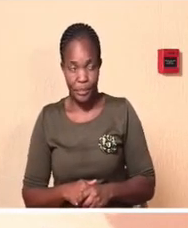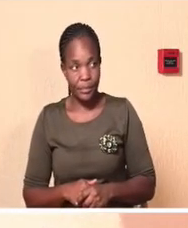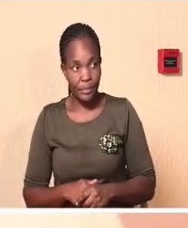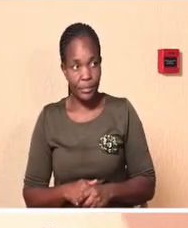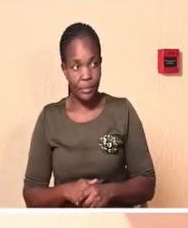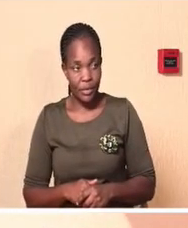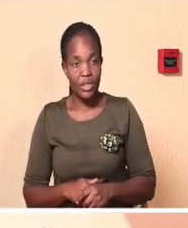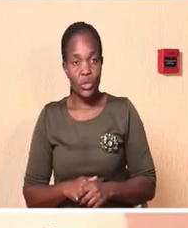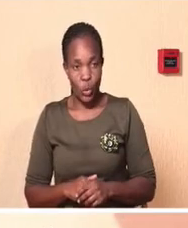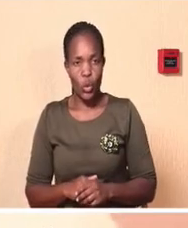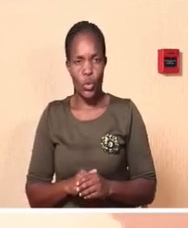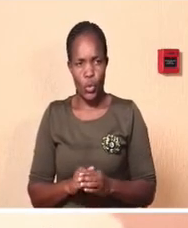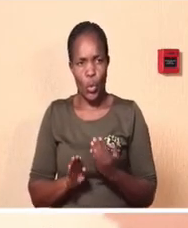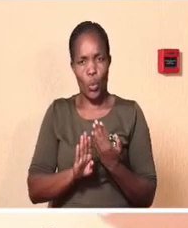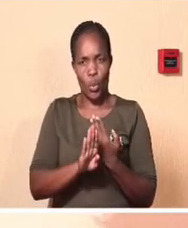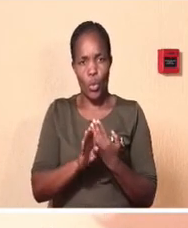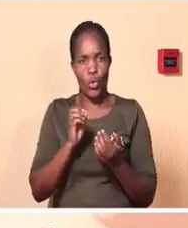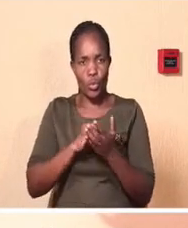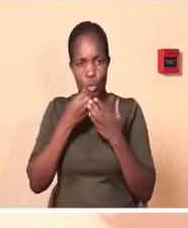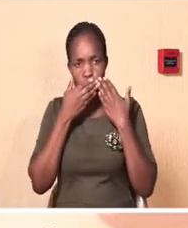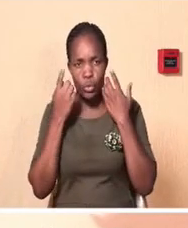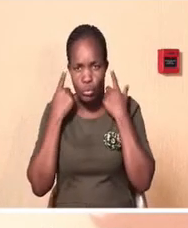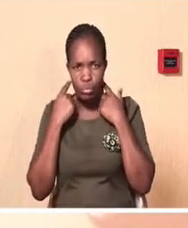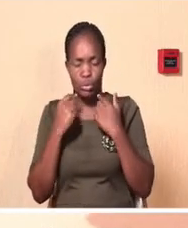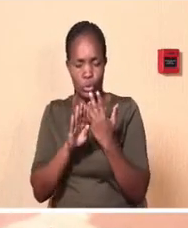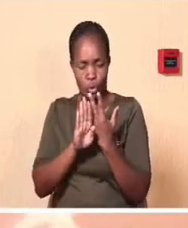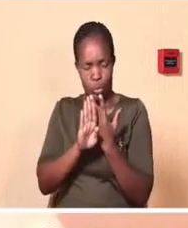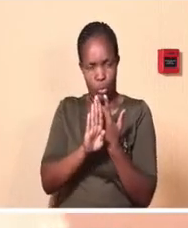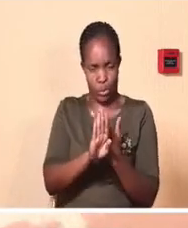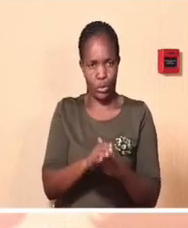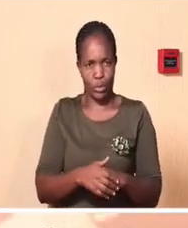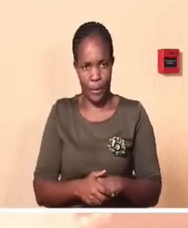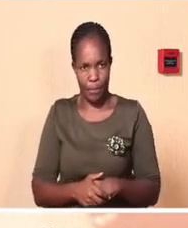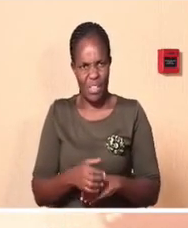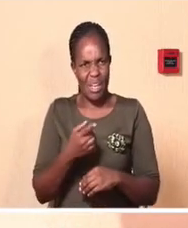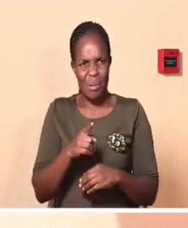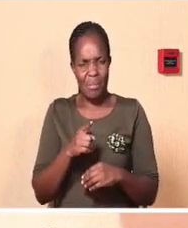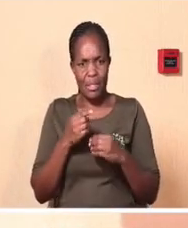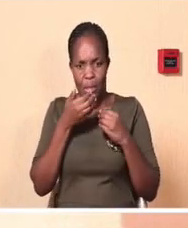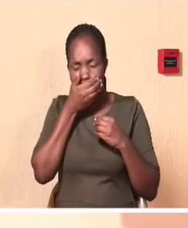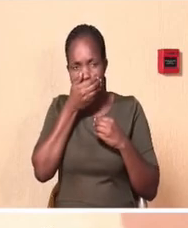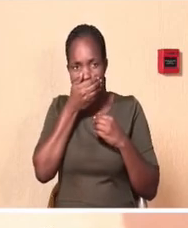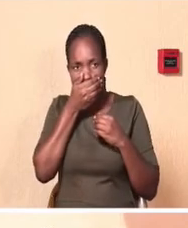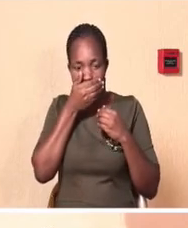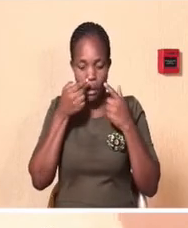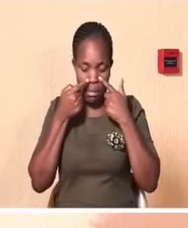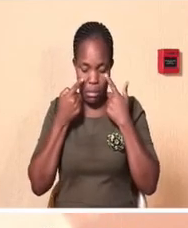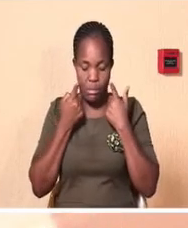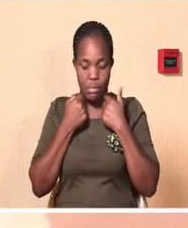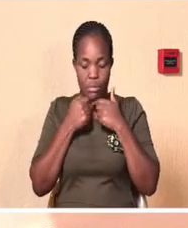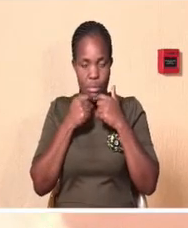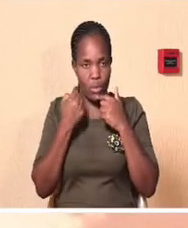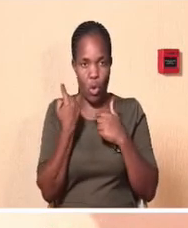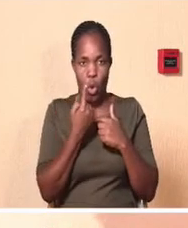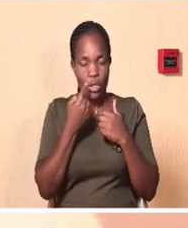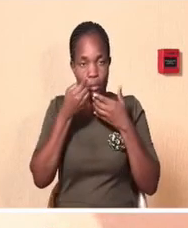security and protection. I have mask on, but bear in mind, the mask is not covering your eyes. Yes. If you don't